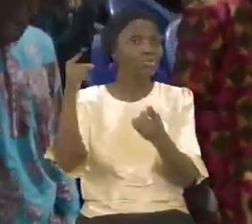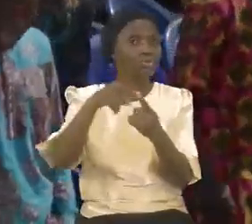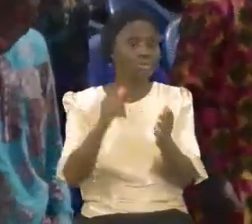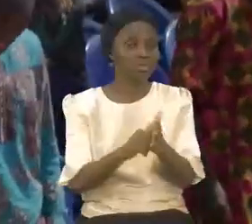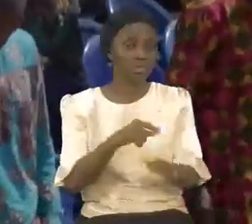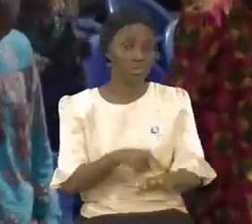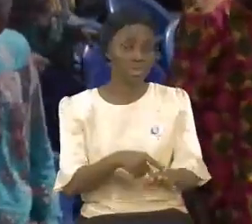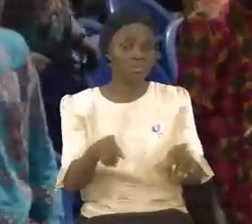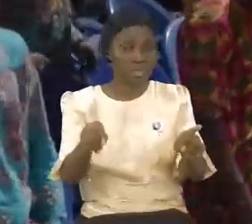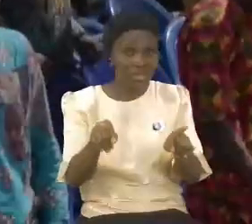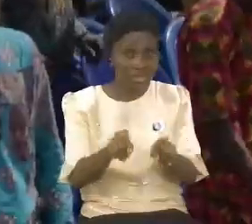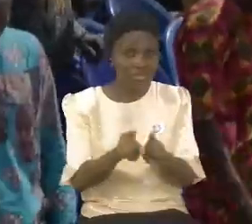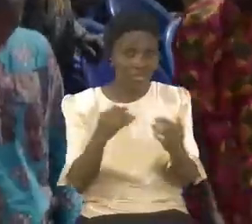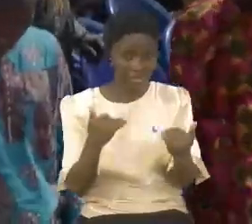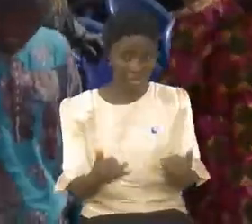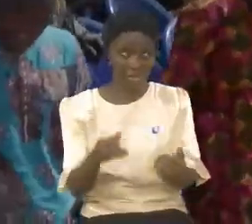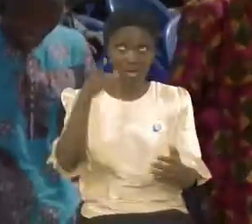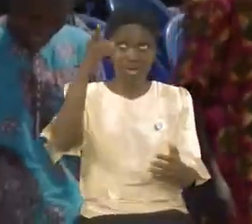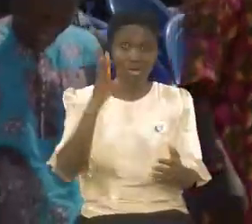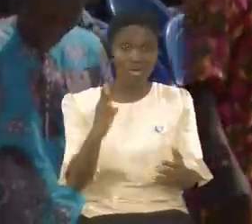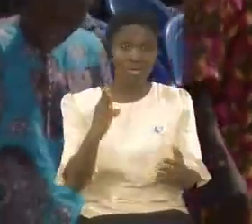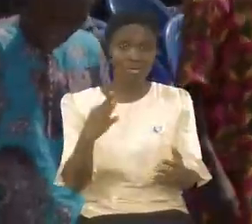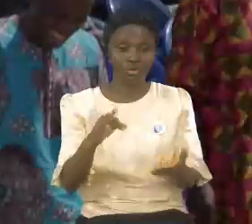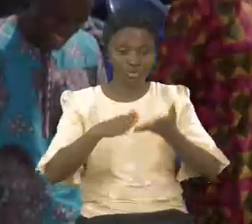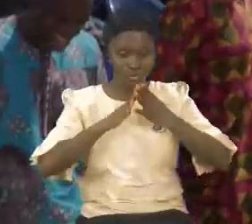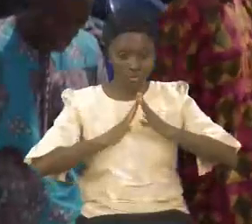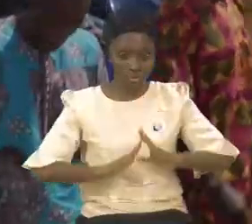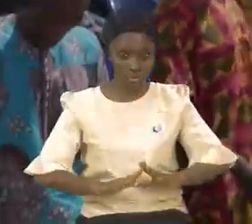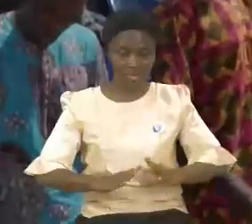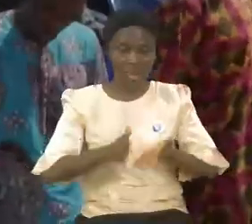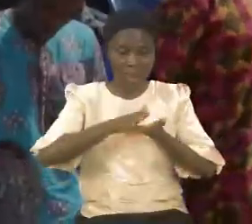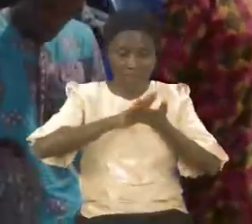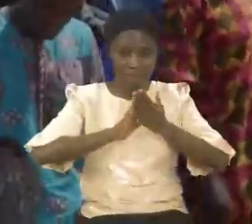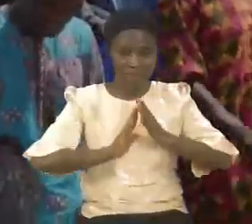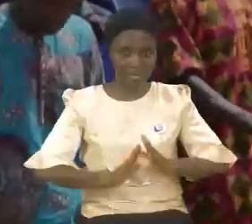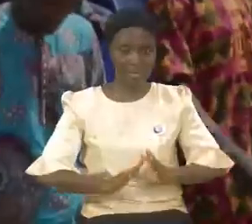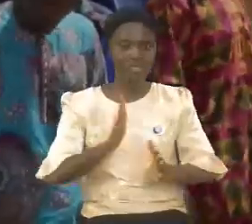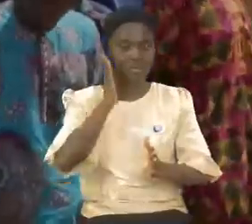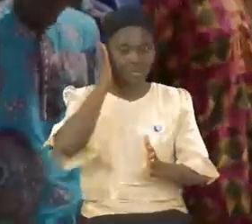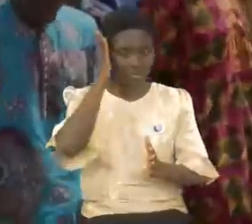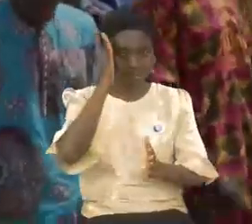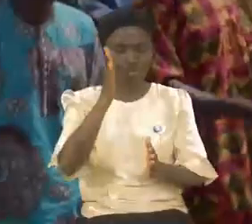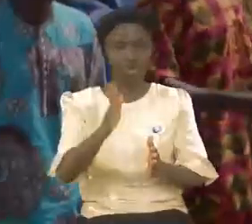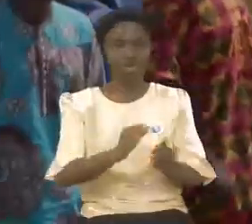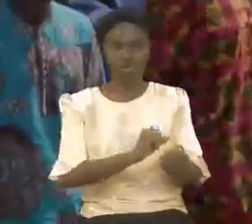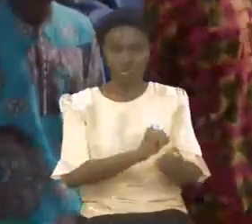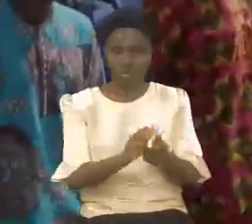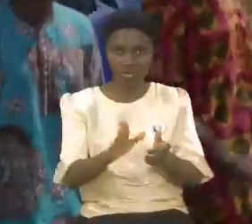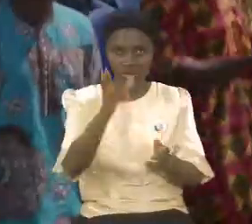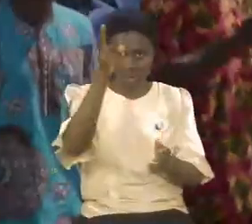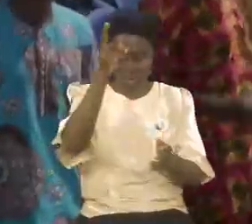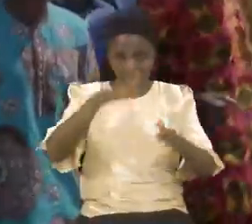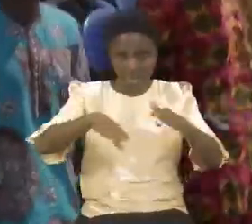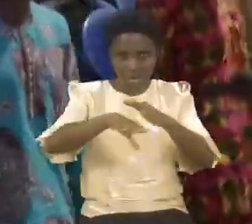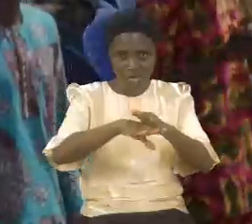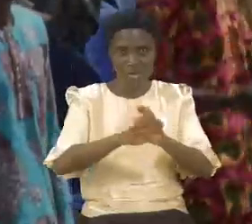God of peace shall bruise Satan under your feet very shortly. Open your mouth and talk to